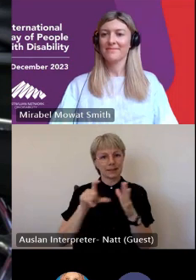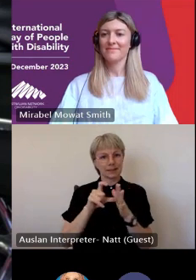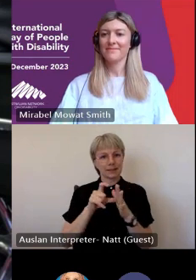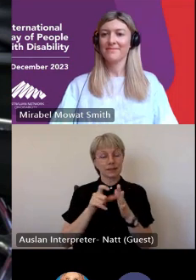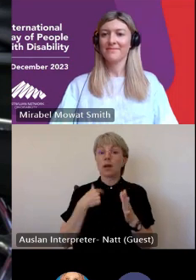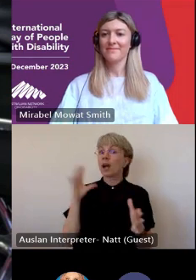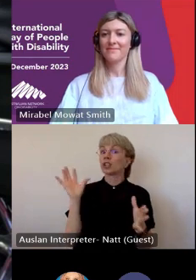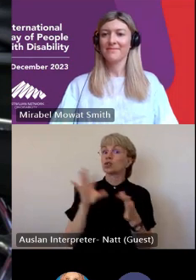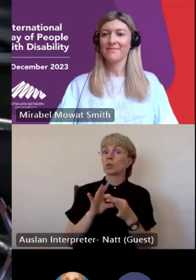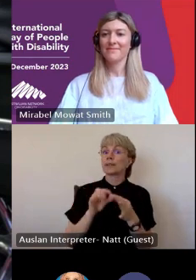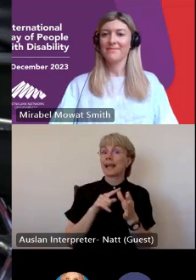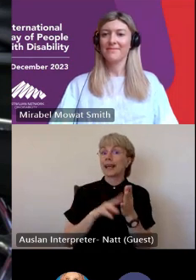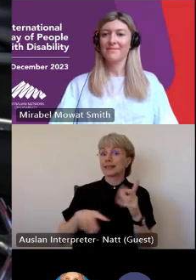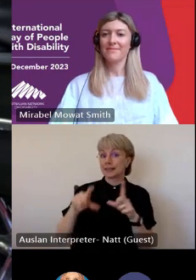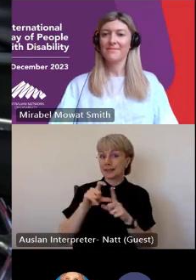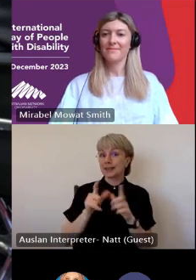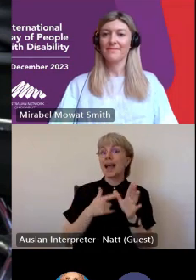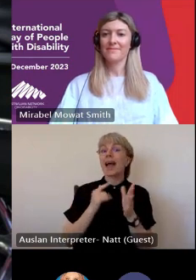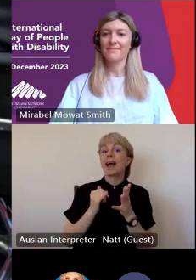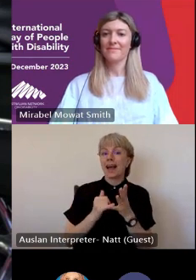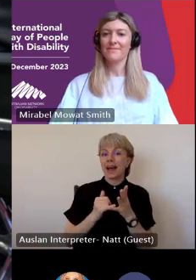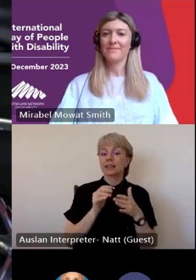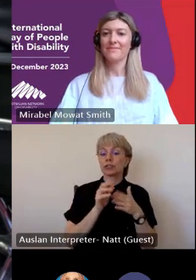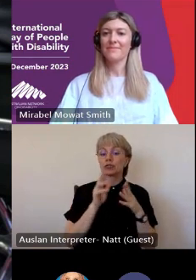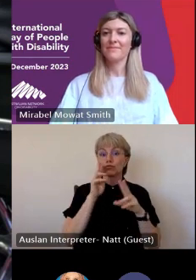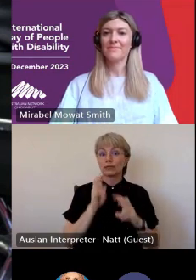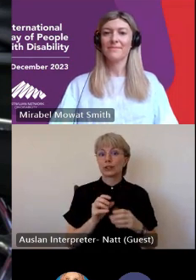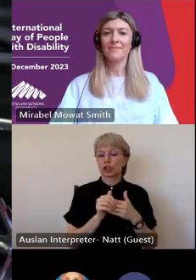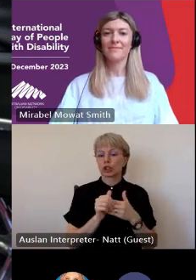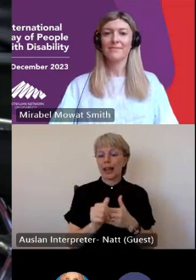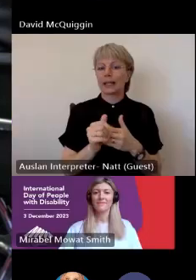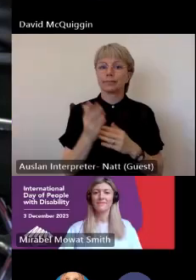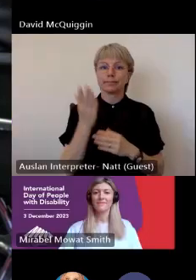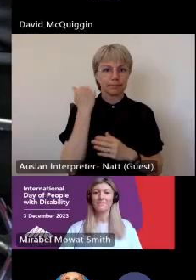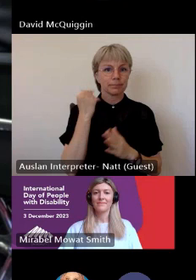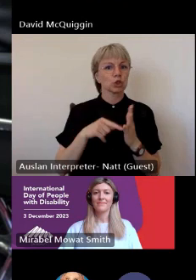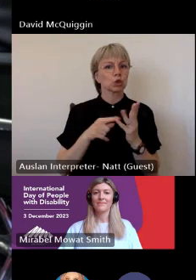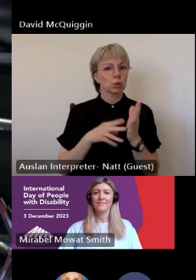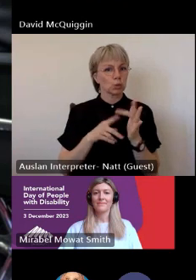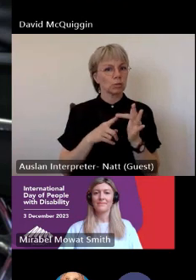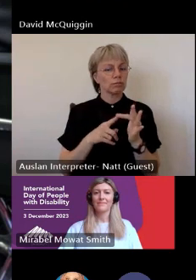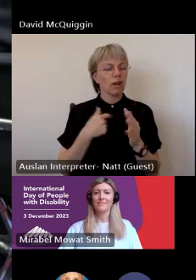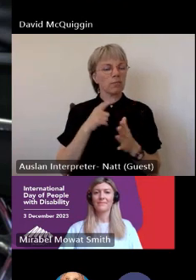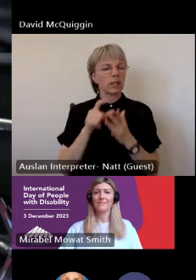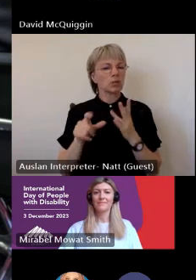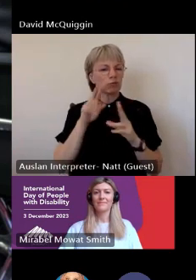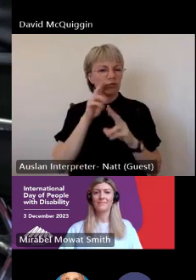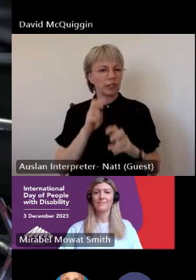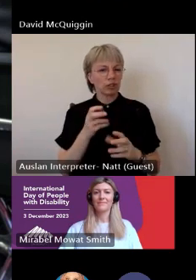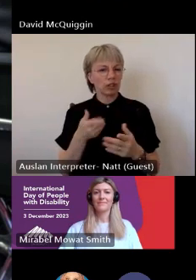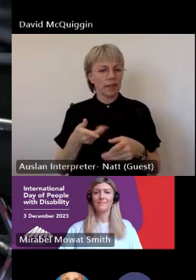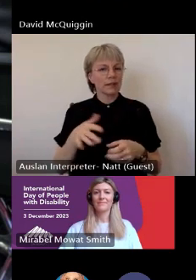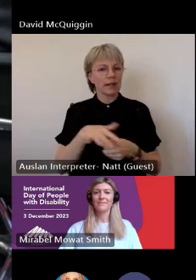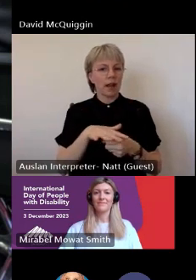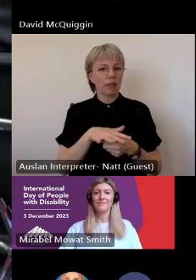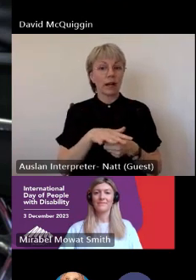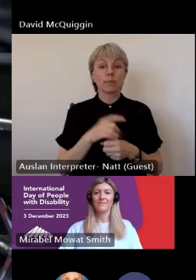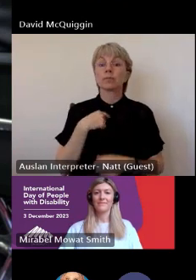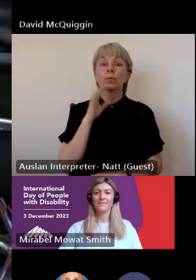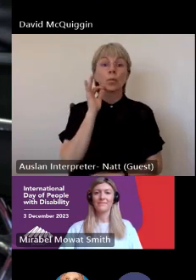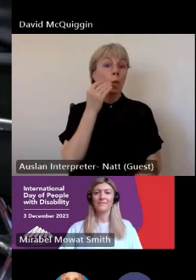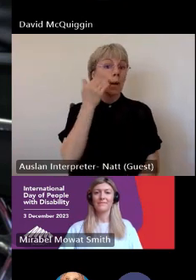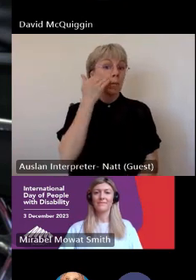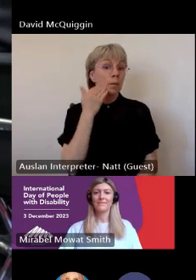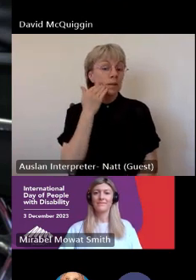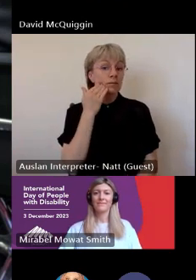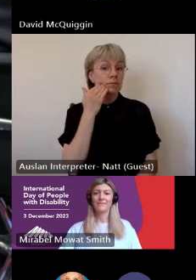AND as the research lead in June. I'm an older Caucasian woman. I have light brown hair tied back,